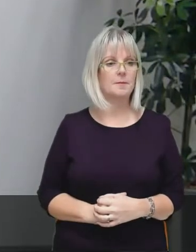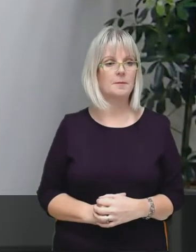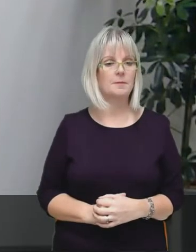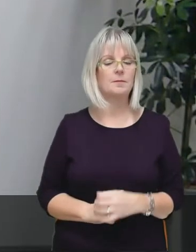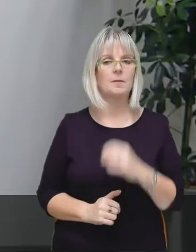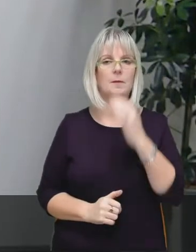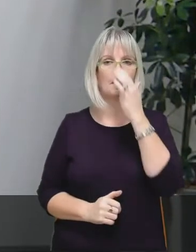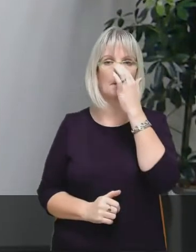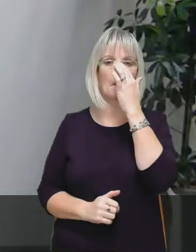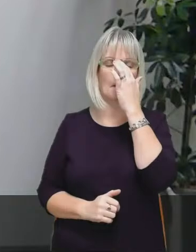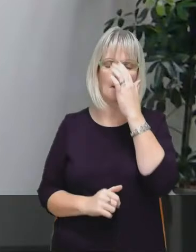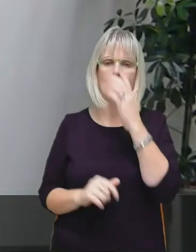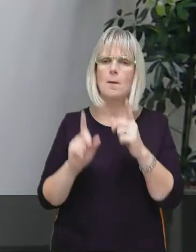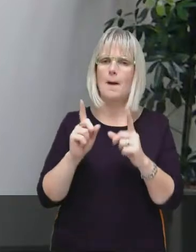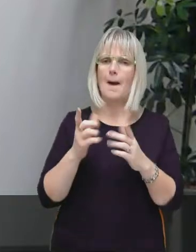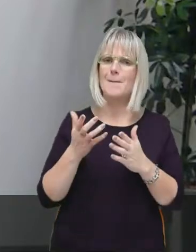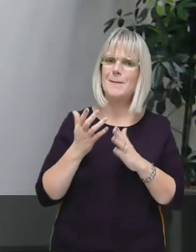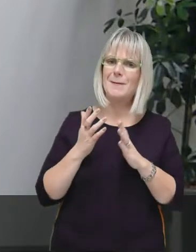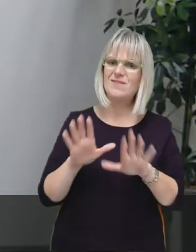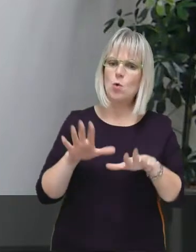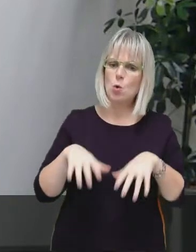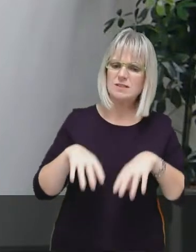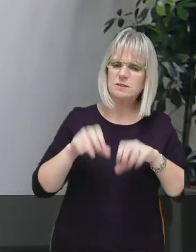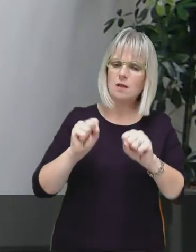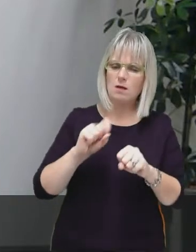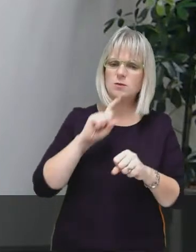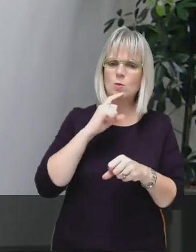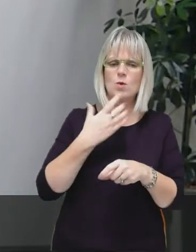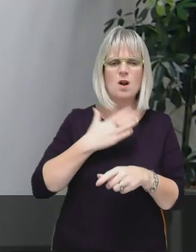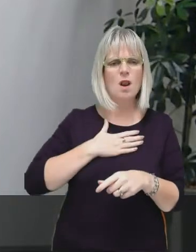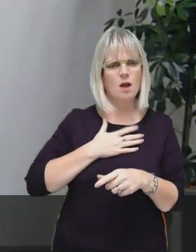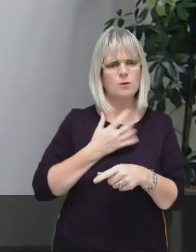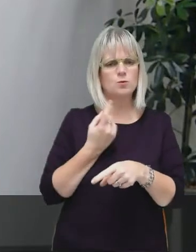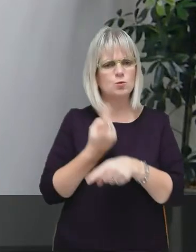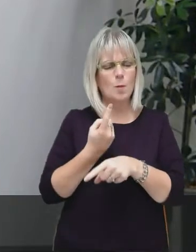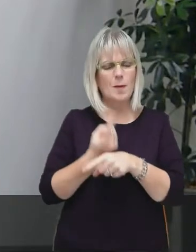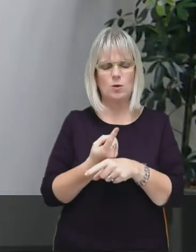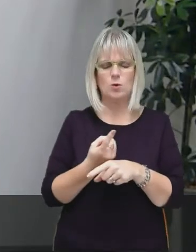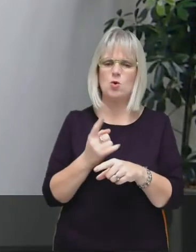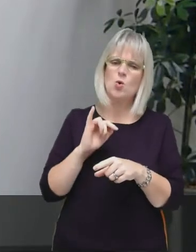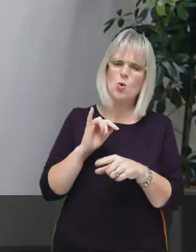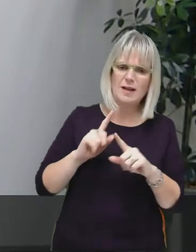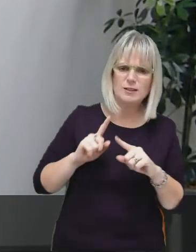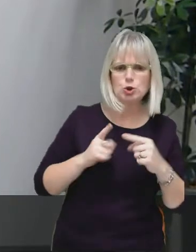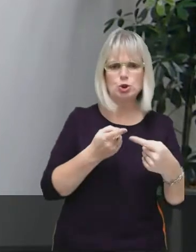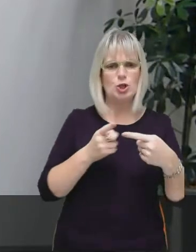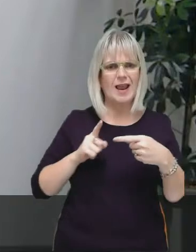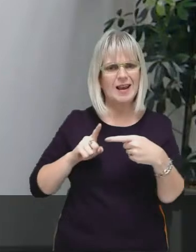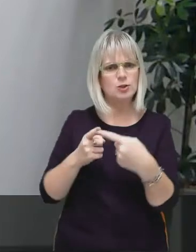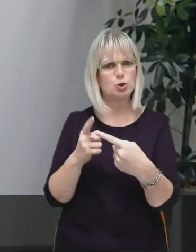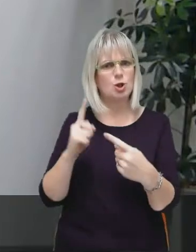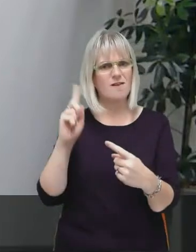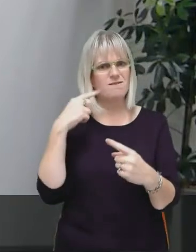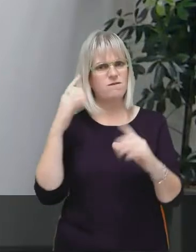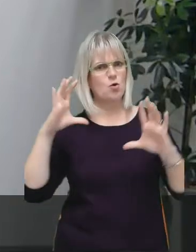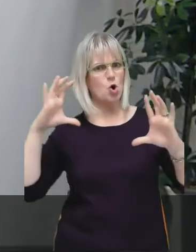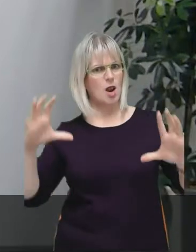major challenges facing our city right now and why I'm determined that I tackle these head